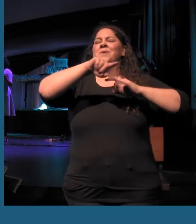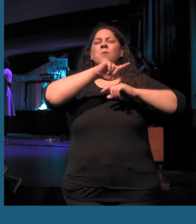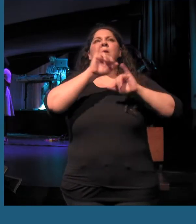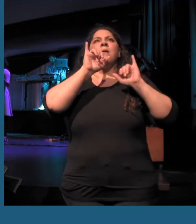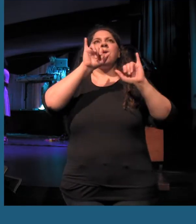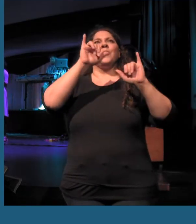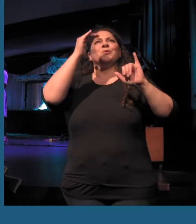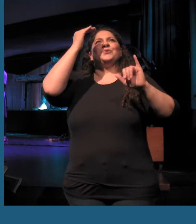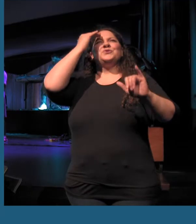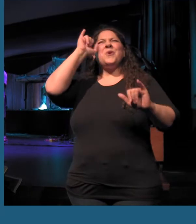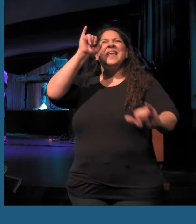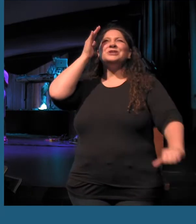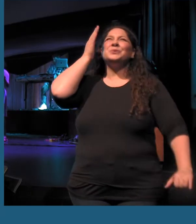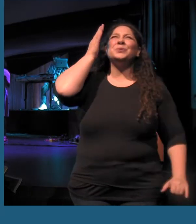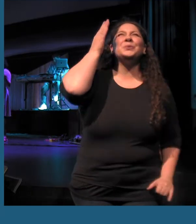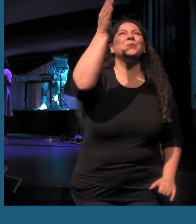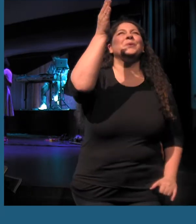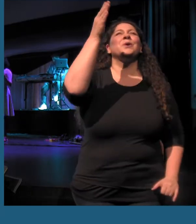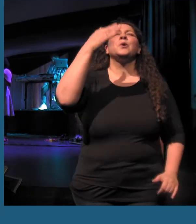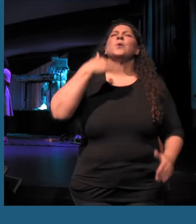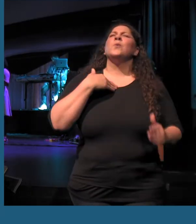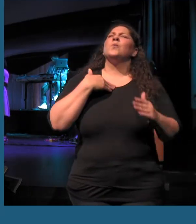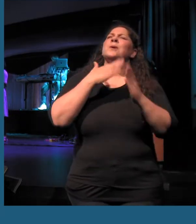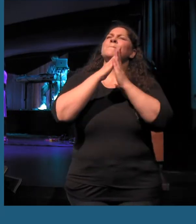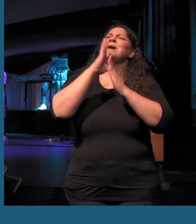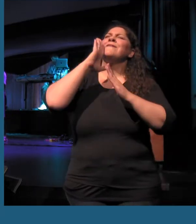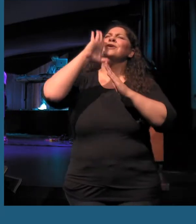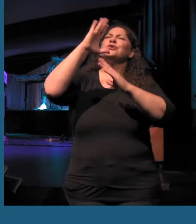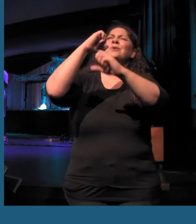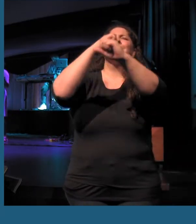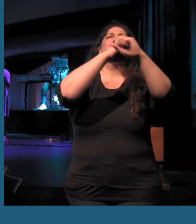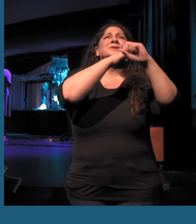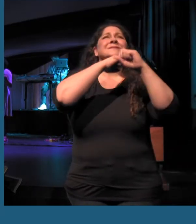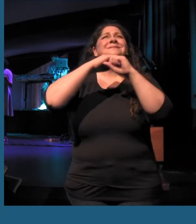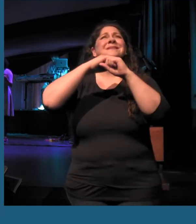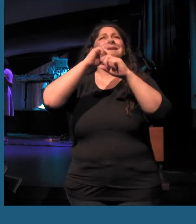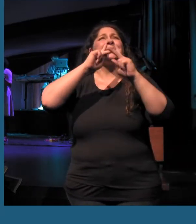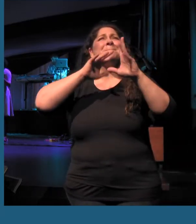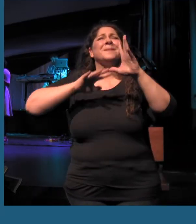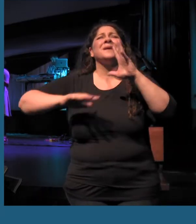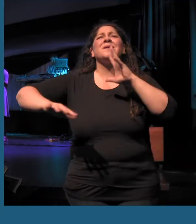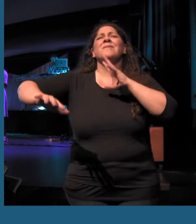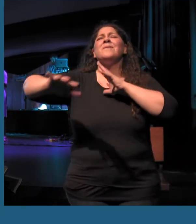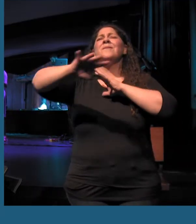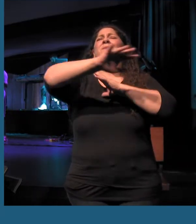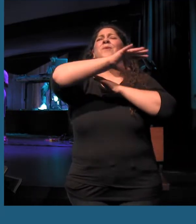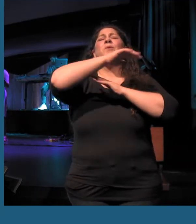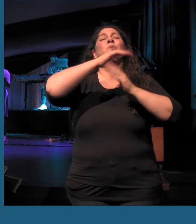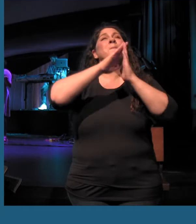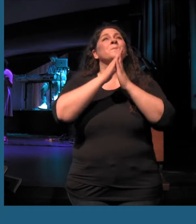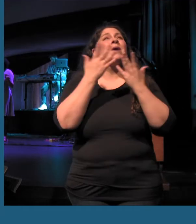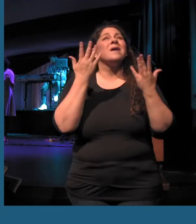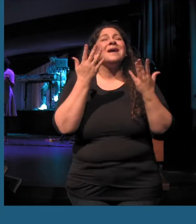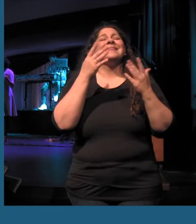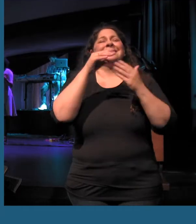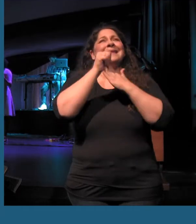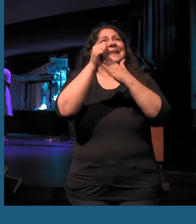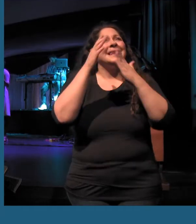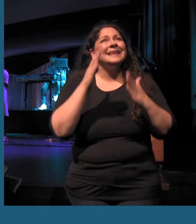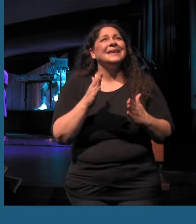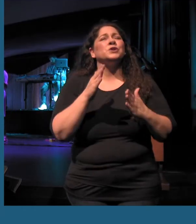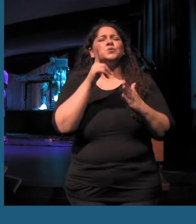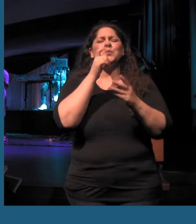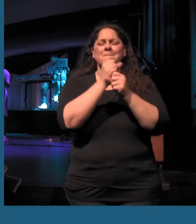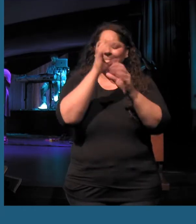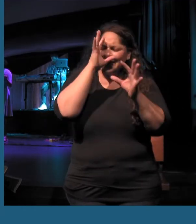you're on the move. Lord, we pray for your protection around the people there. We pray for the leaders who are making decisions that impact that